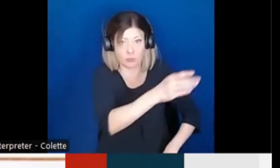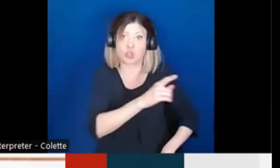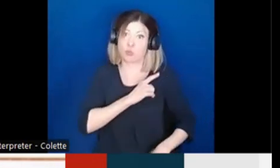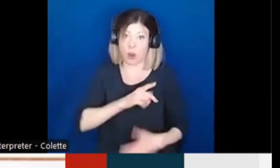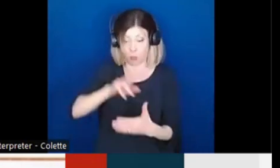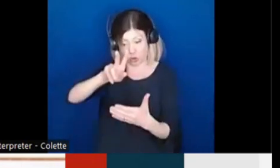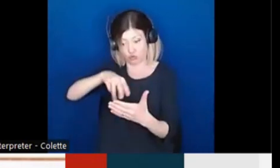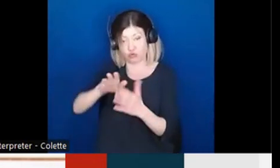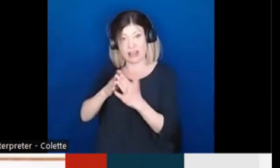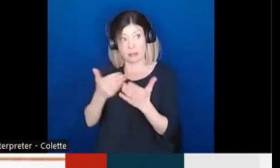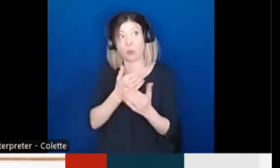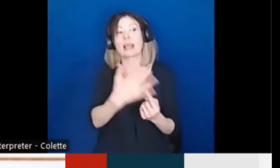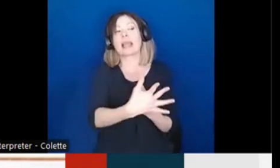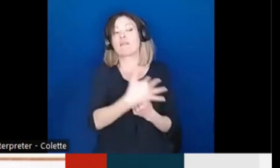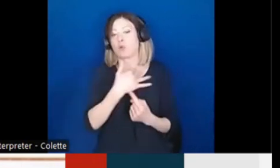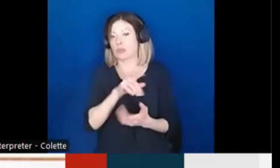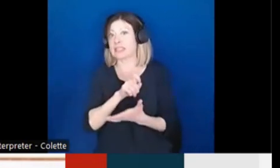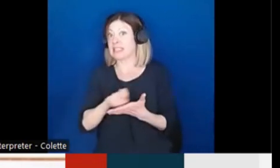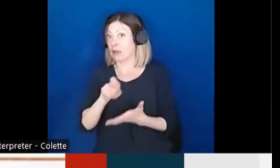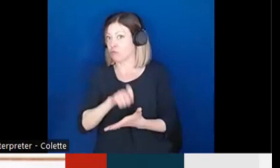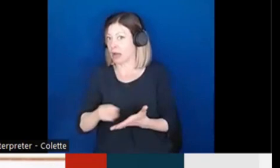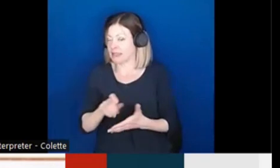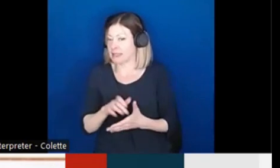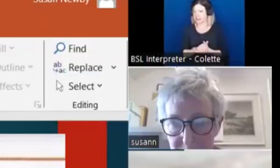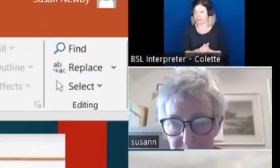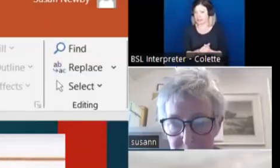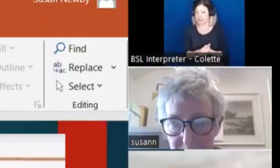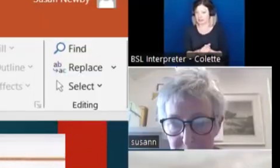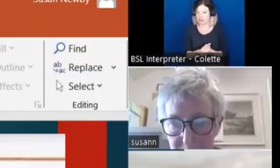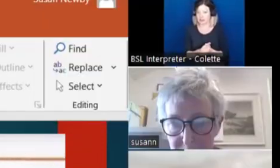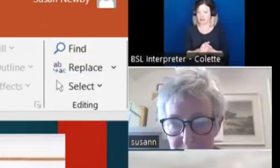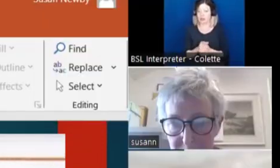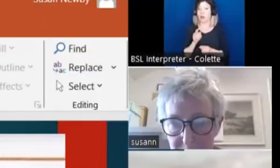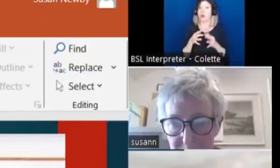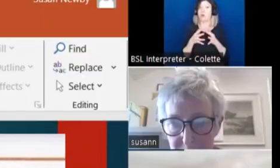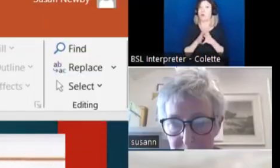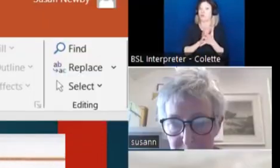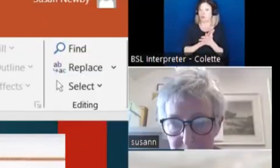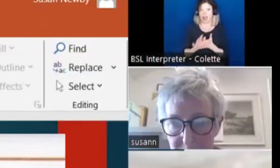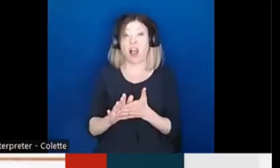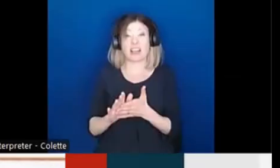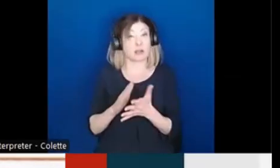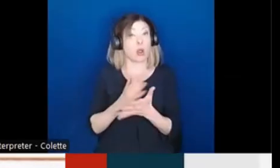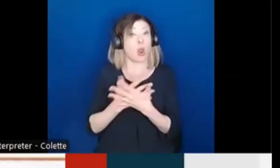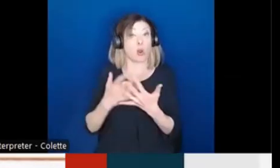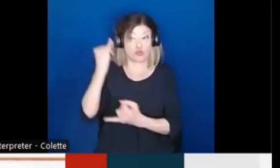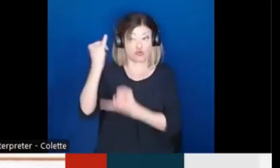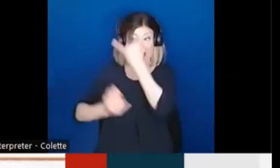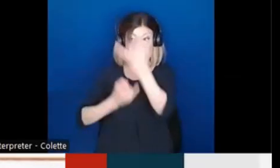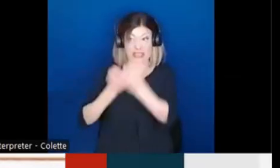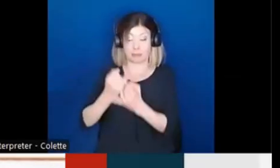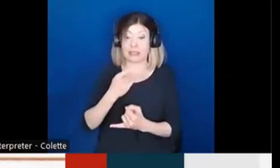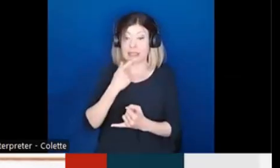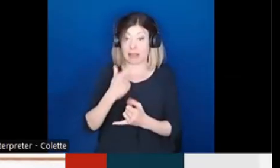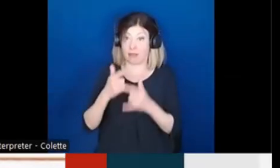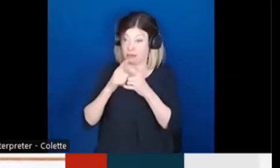One of the criticisms people said about the writing, and especially Wuthering Heights, is it's full of brutal.